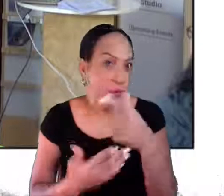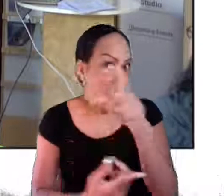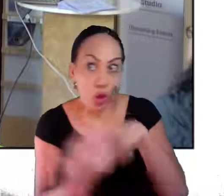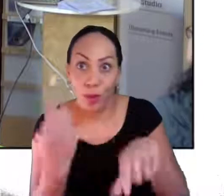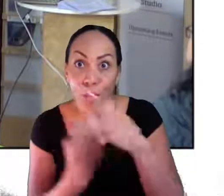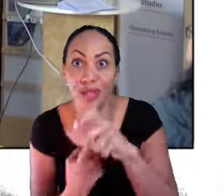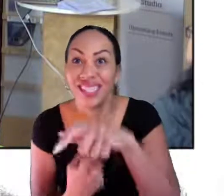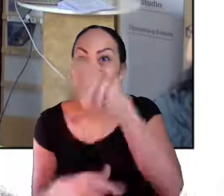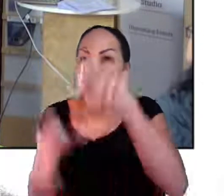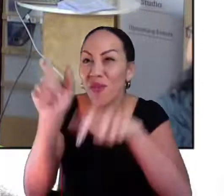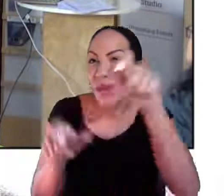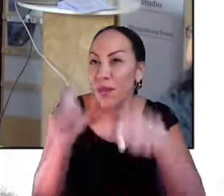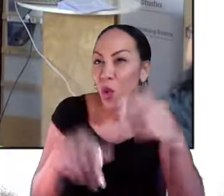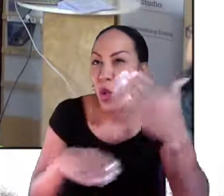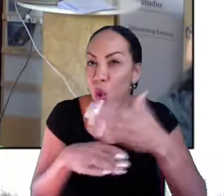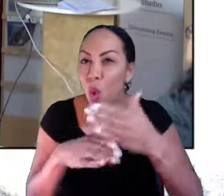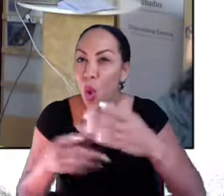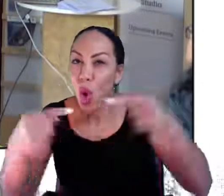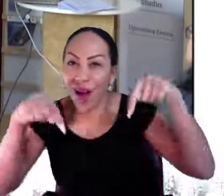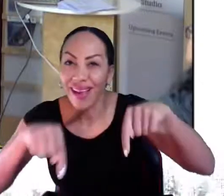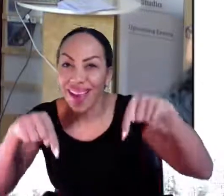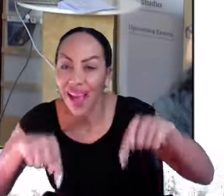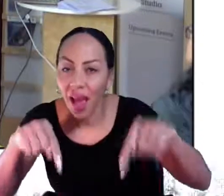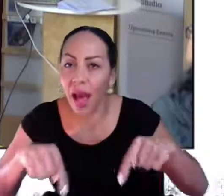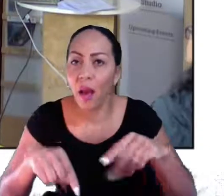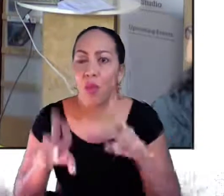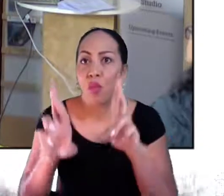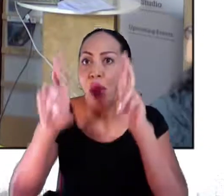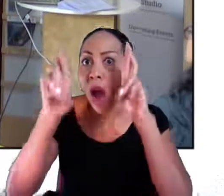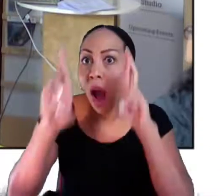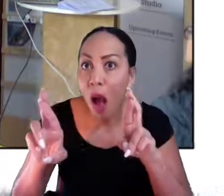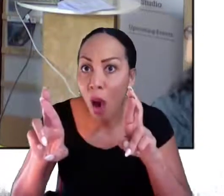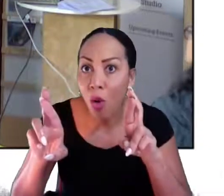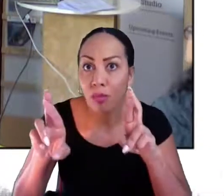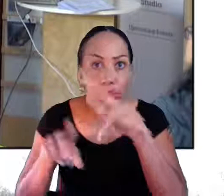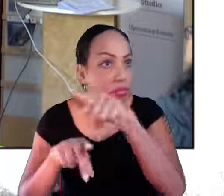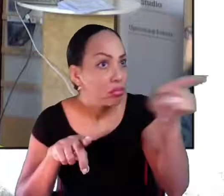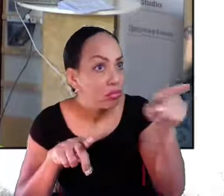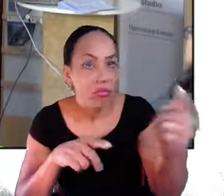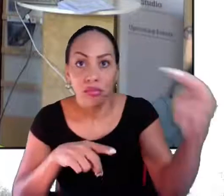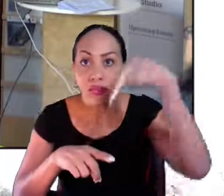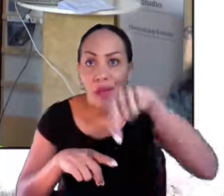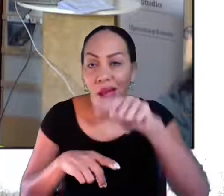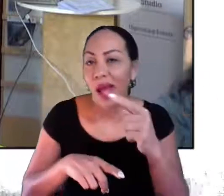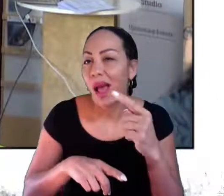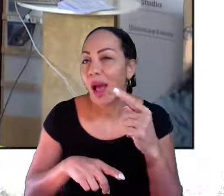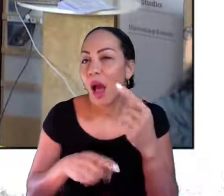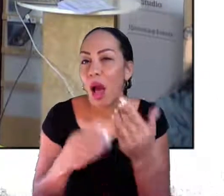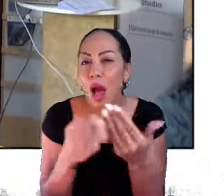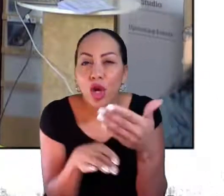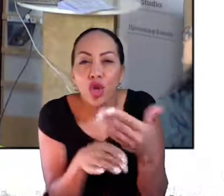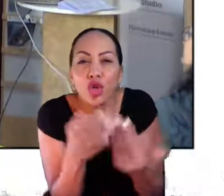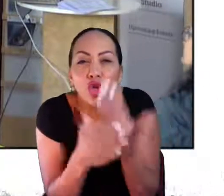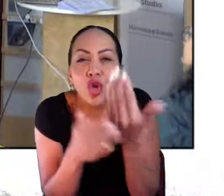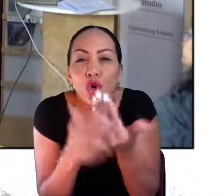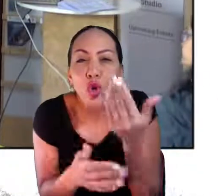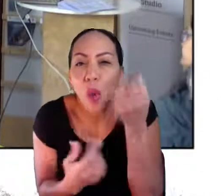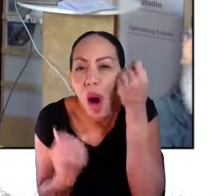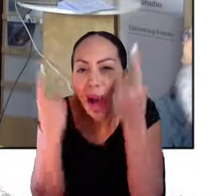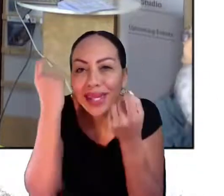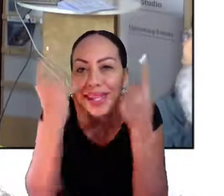here. And we particularly hope to be a place for people to take risks with early ideas and to collaborate with each